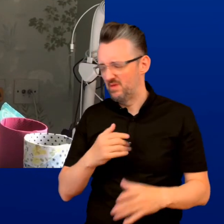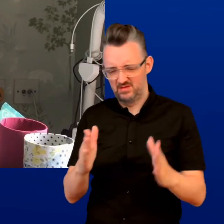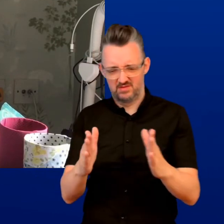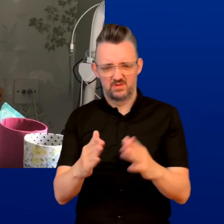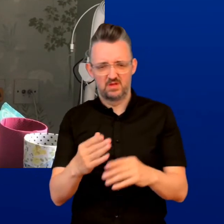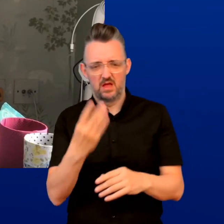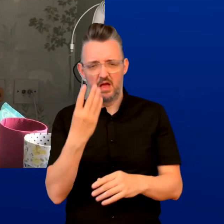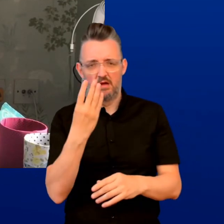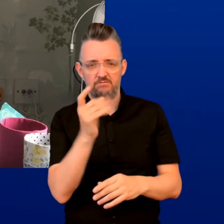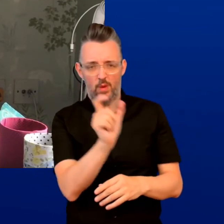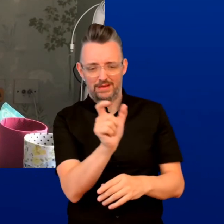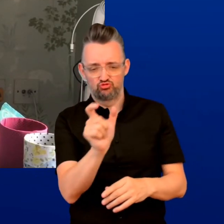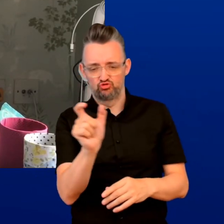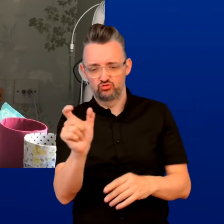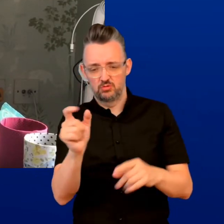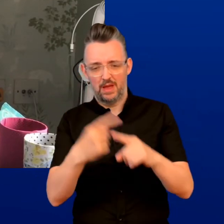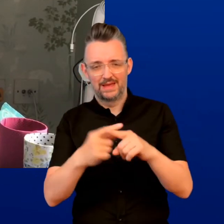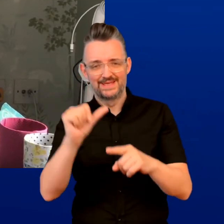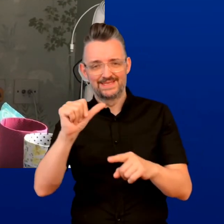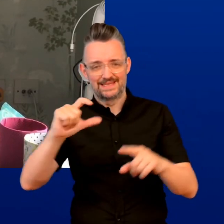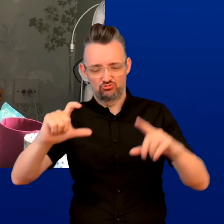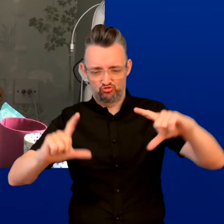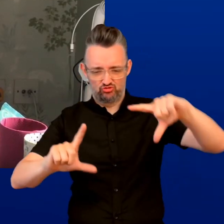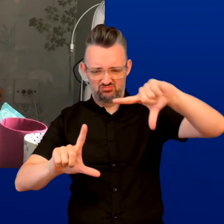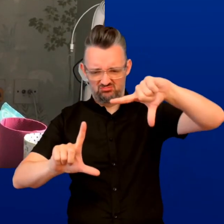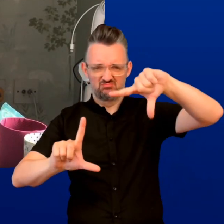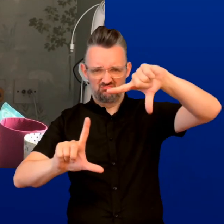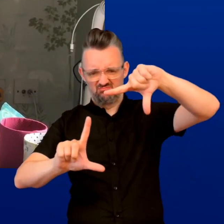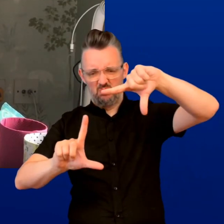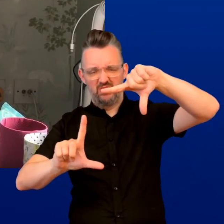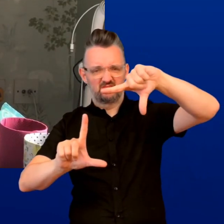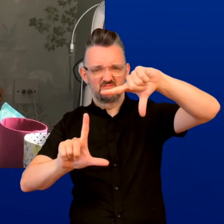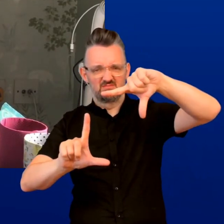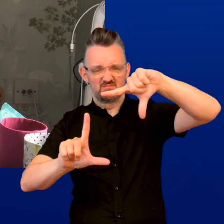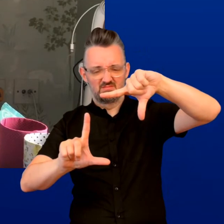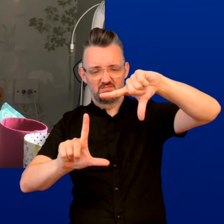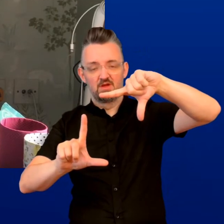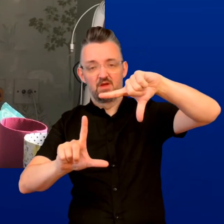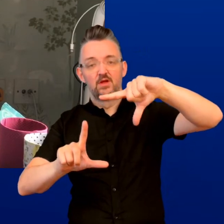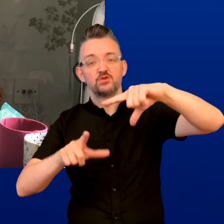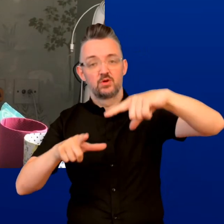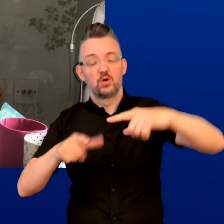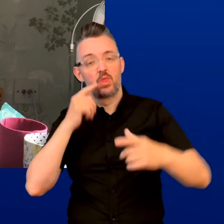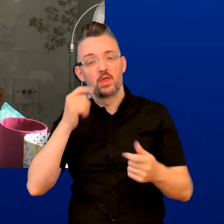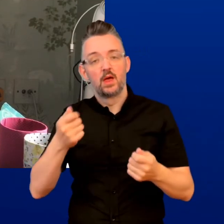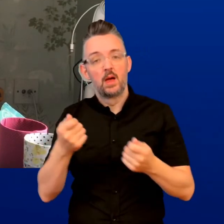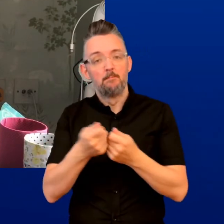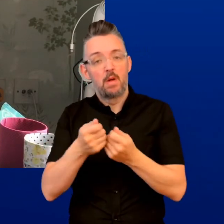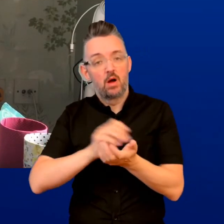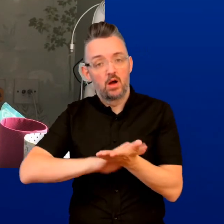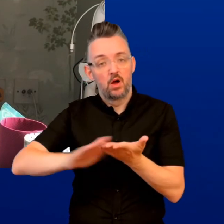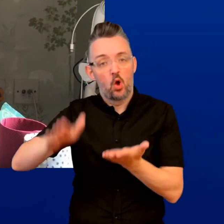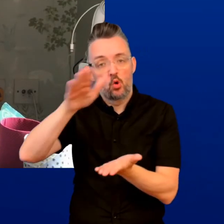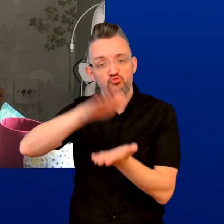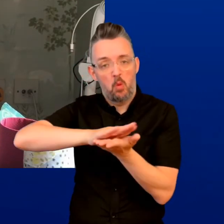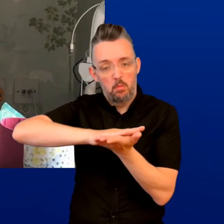4 inch by 6 inch. And then I'm going to put paper on top of this